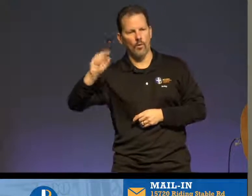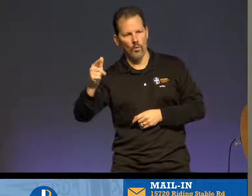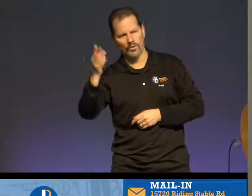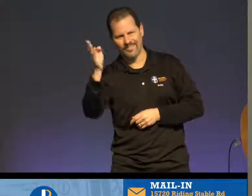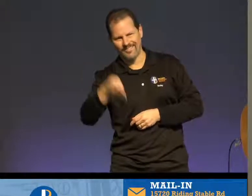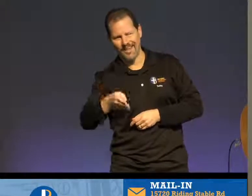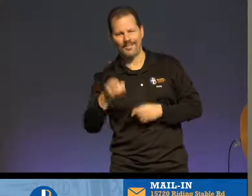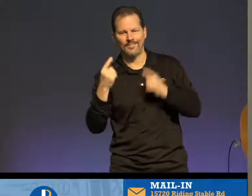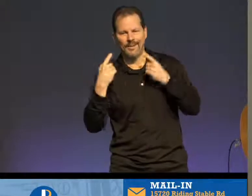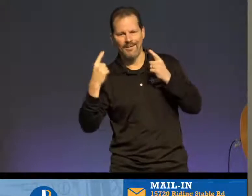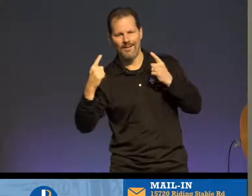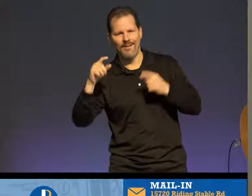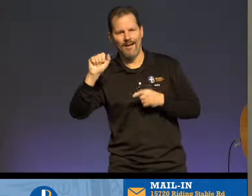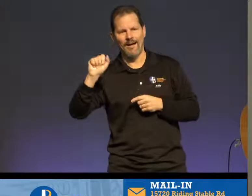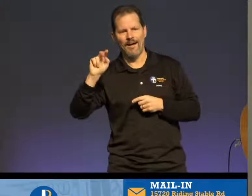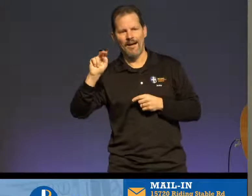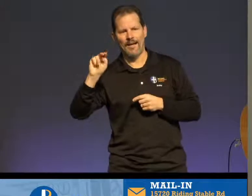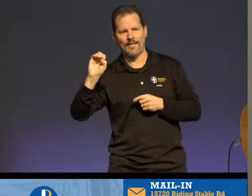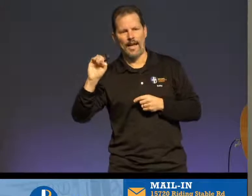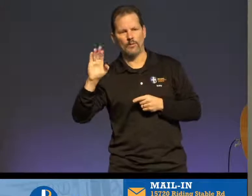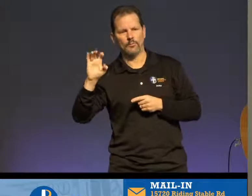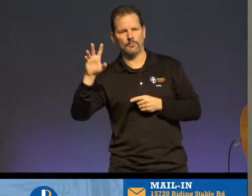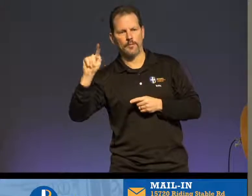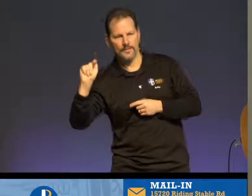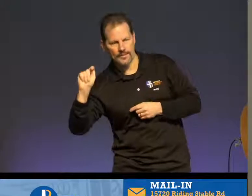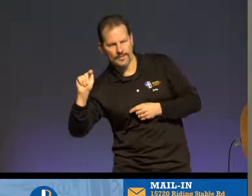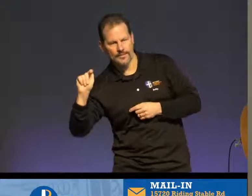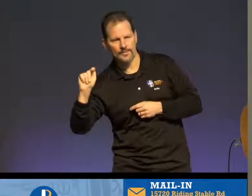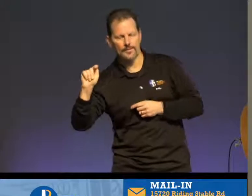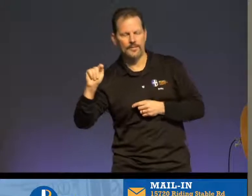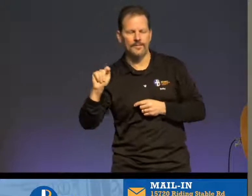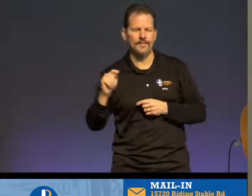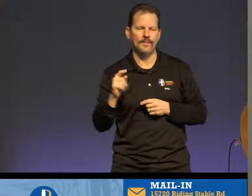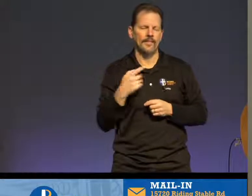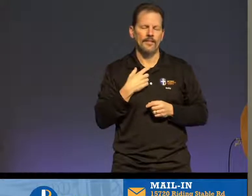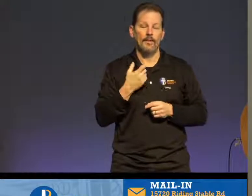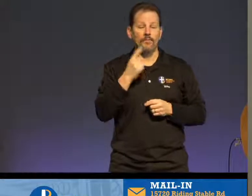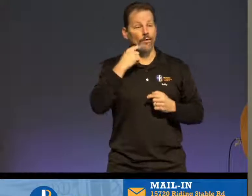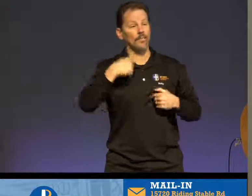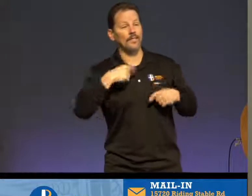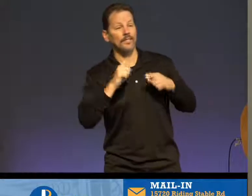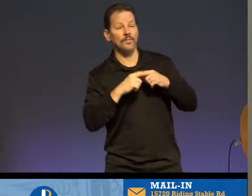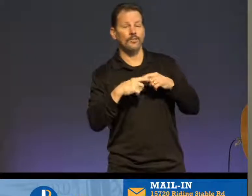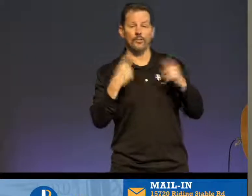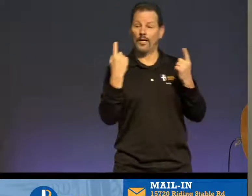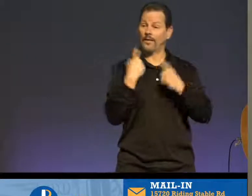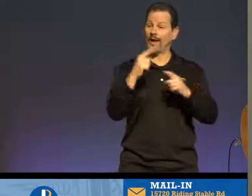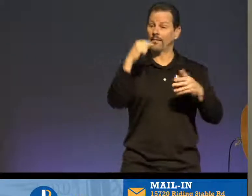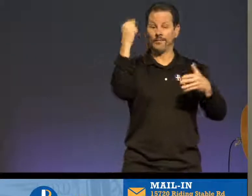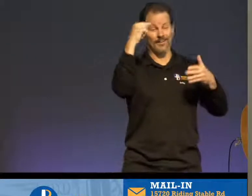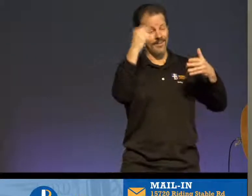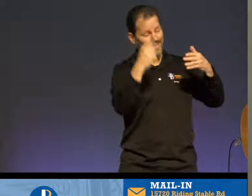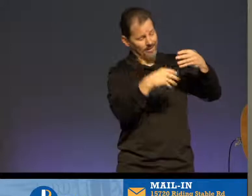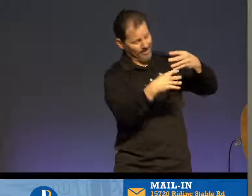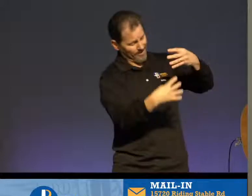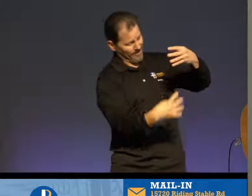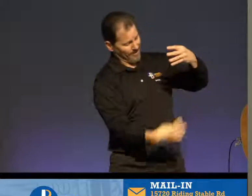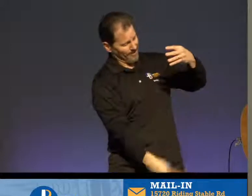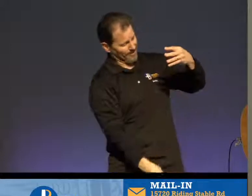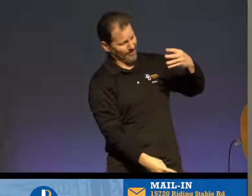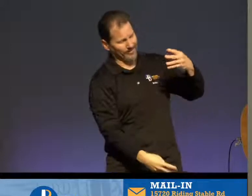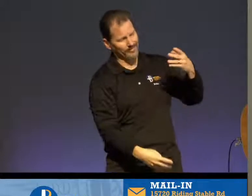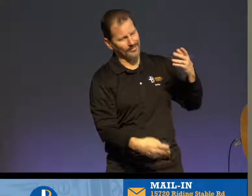on, so you can check in. We can't mention everything from stage. That would just take way too long, and you'd be bored.